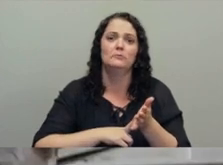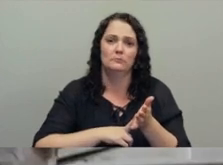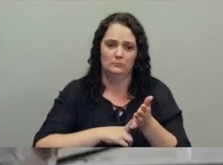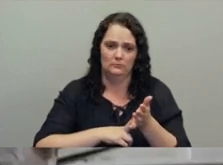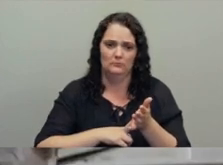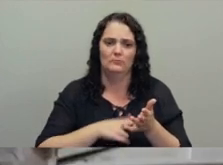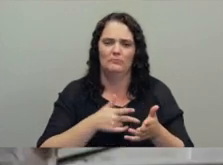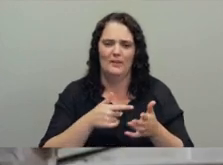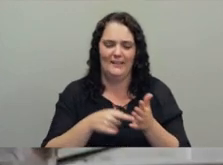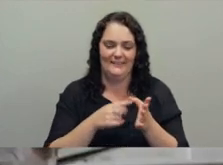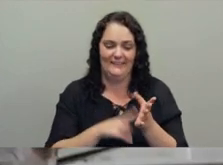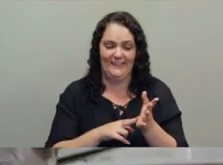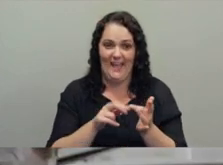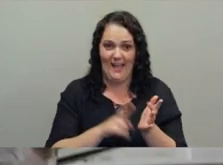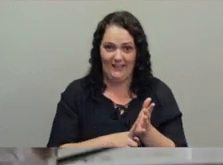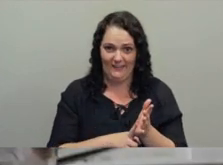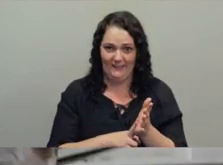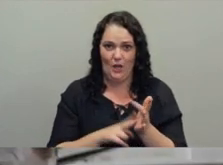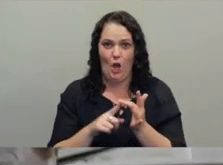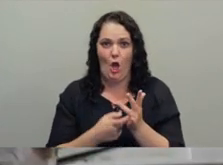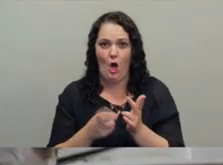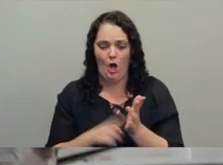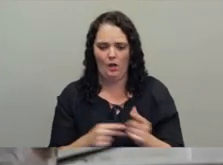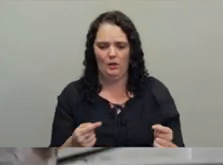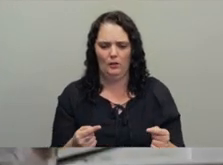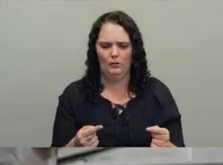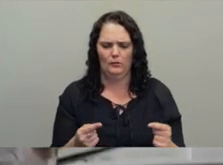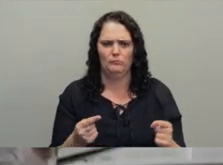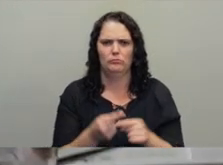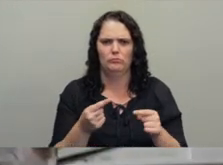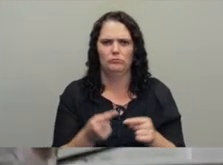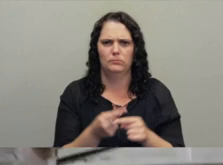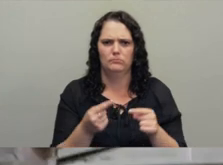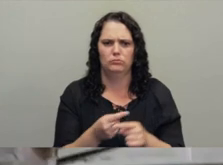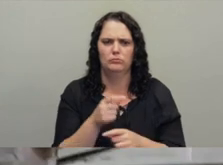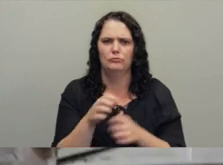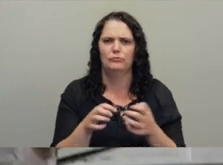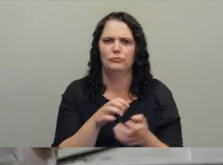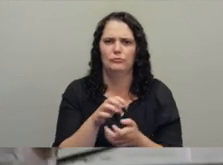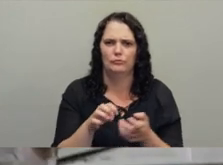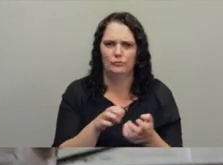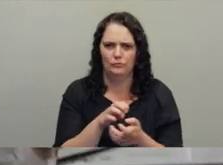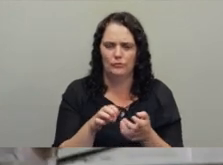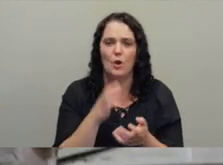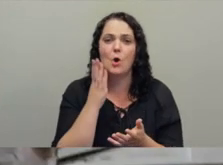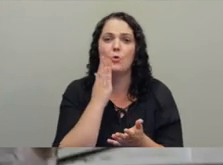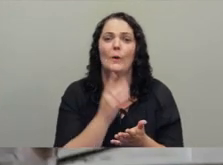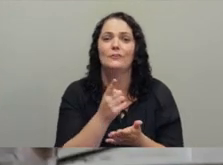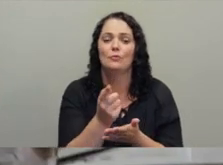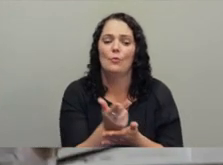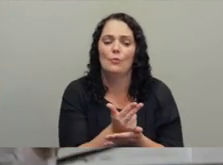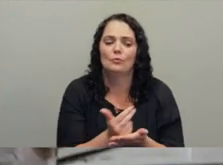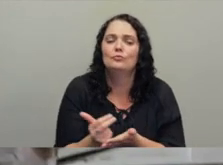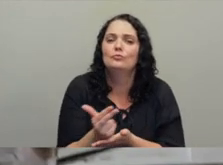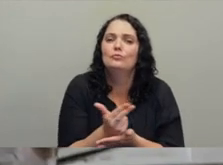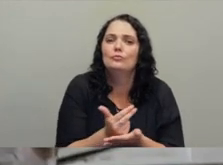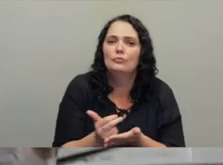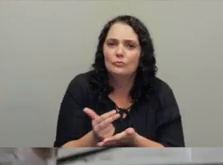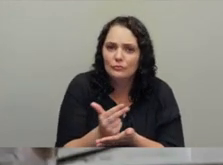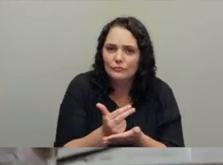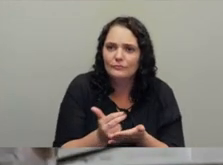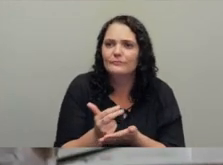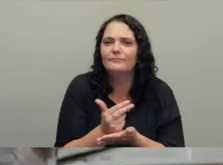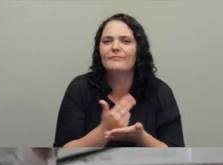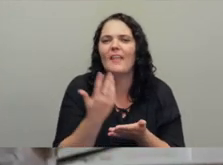the tannins that are in there. And then when you draw with it, it actually oxidizes. And that's the thing about these tannin-based